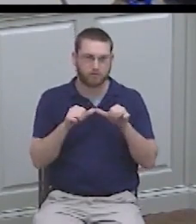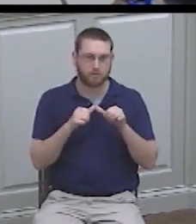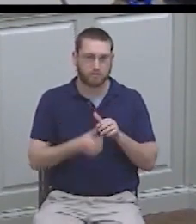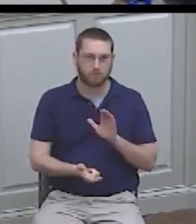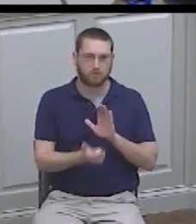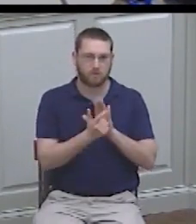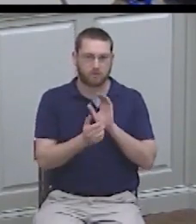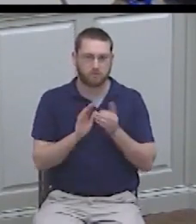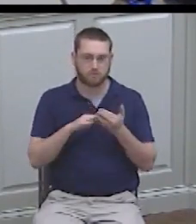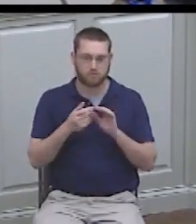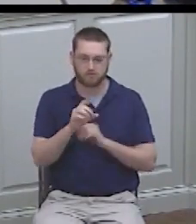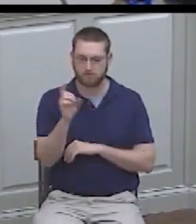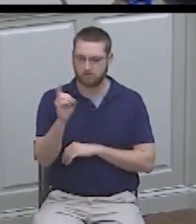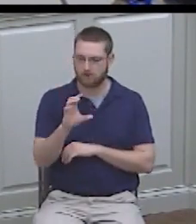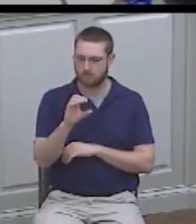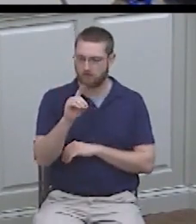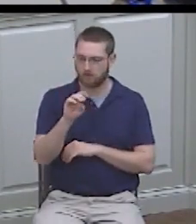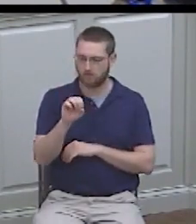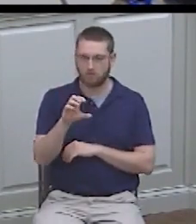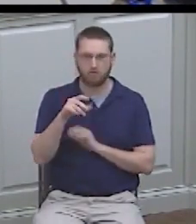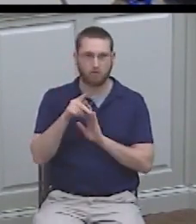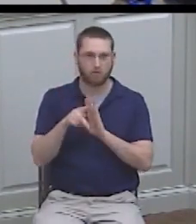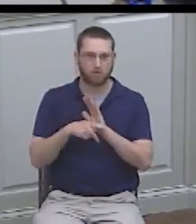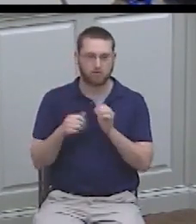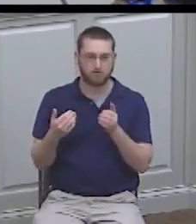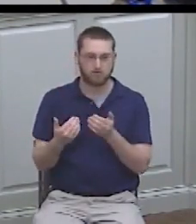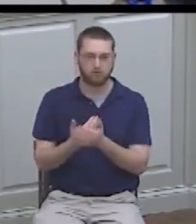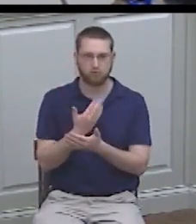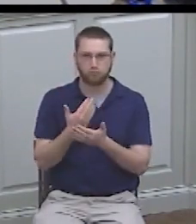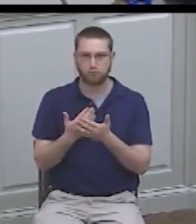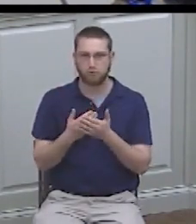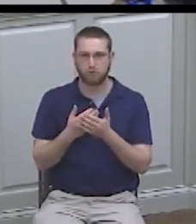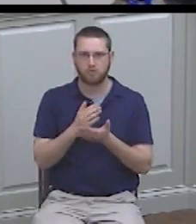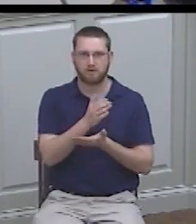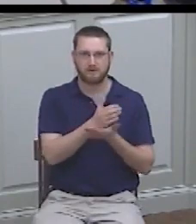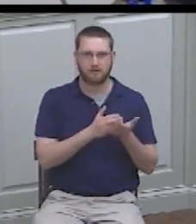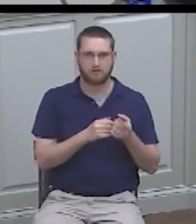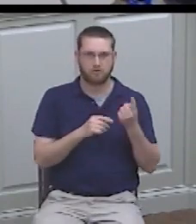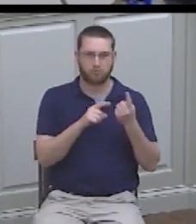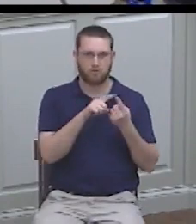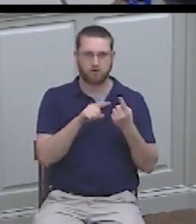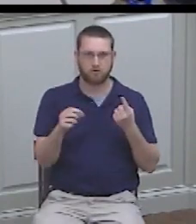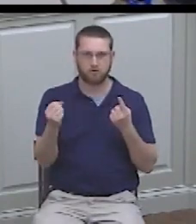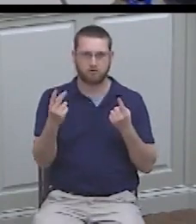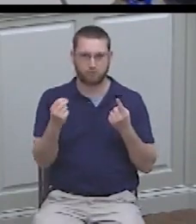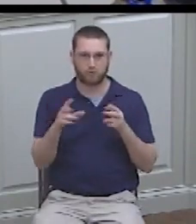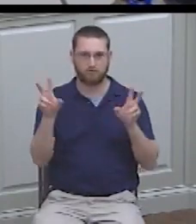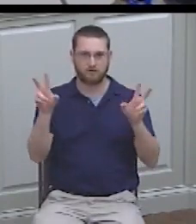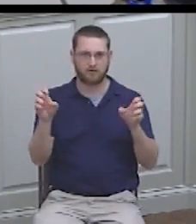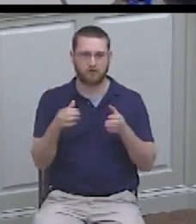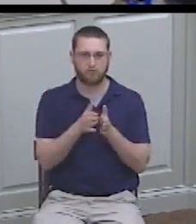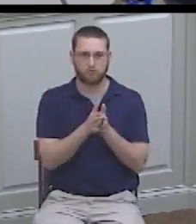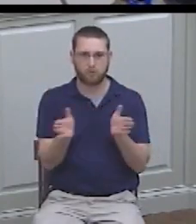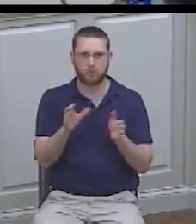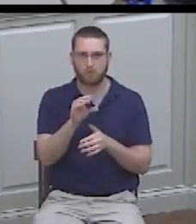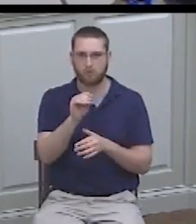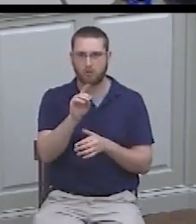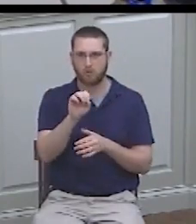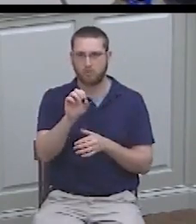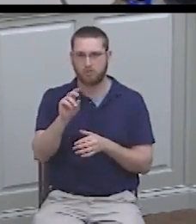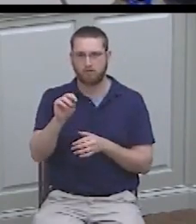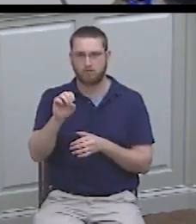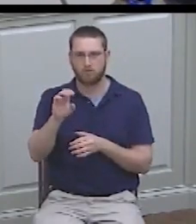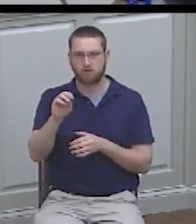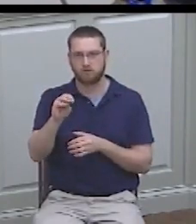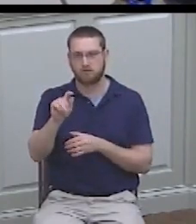of the City of Danville Code of Ordinances with a new Section 1-12 titled General Code Enforcement,